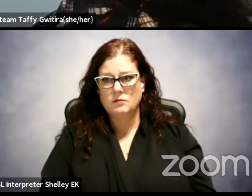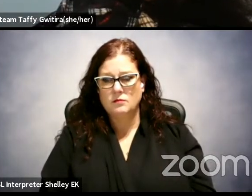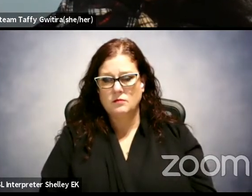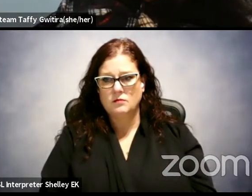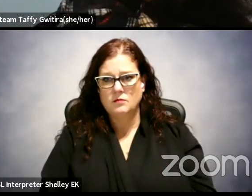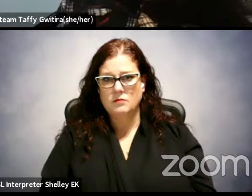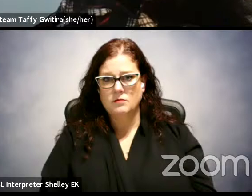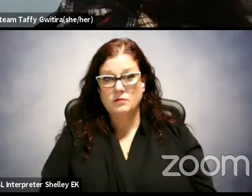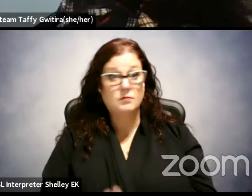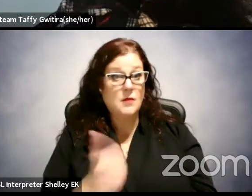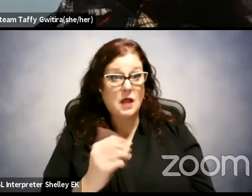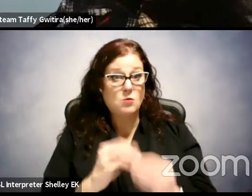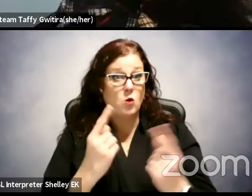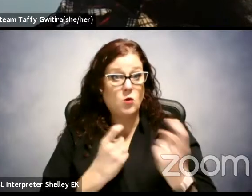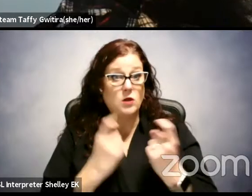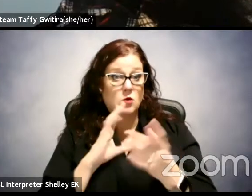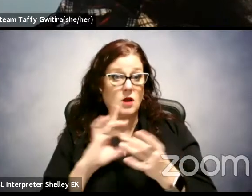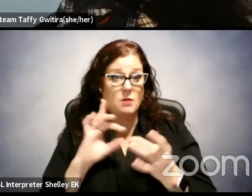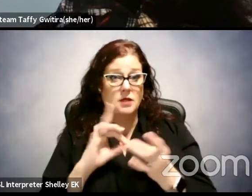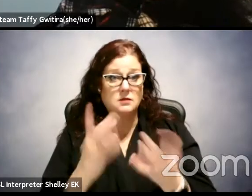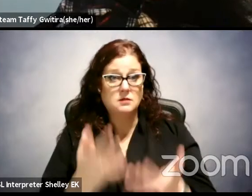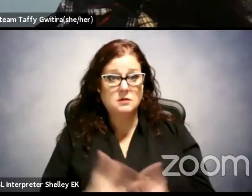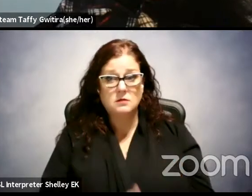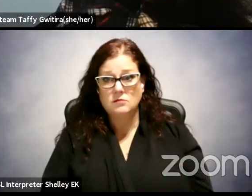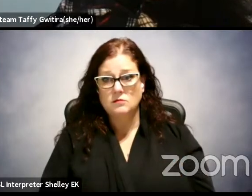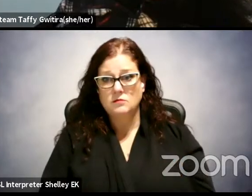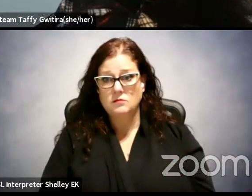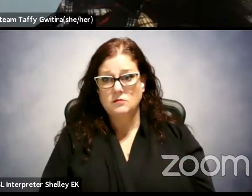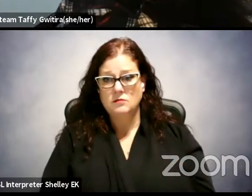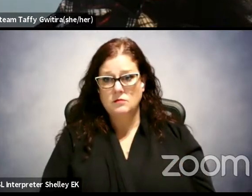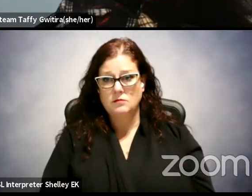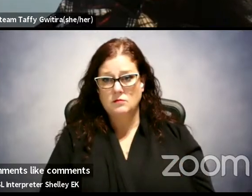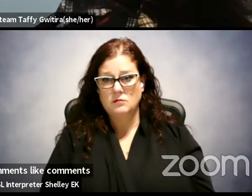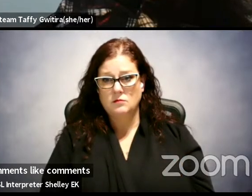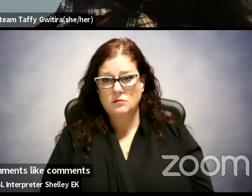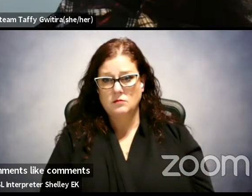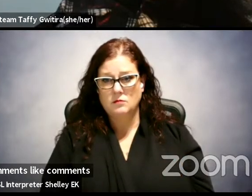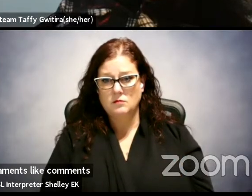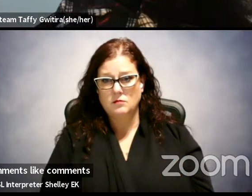Any other questions or comments? I like comments too.